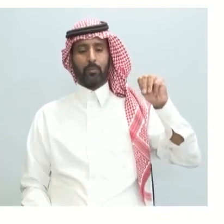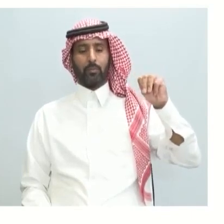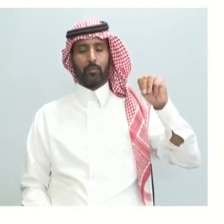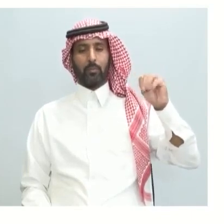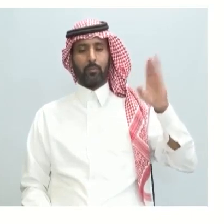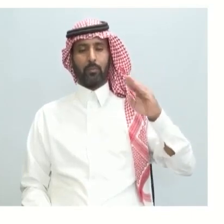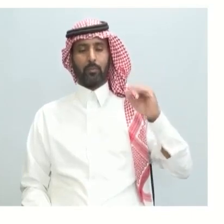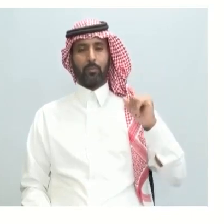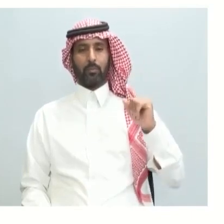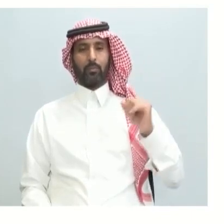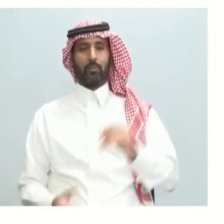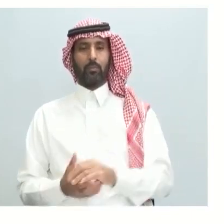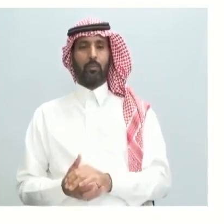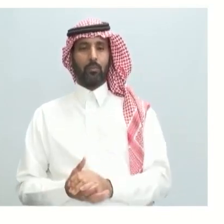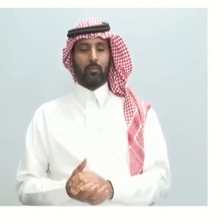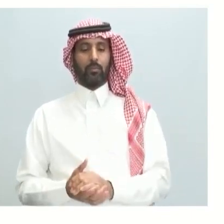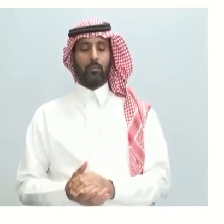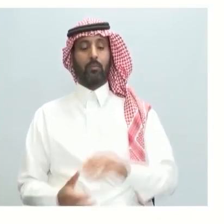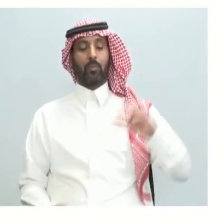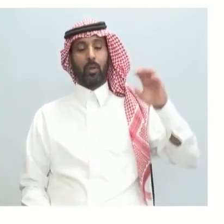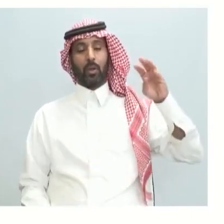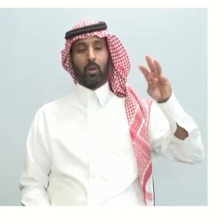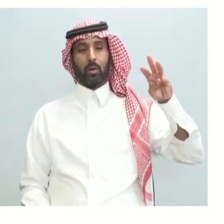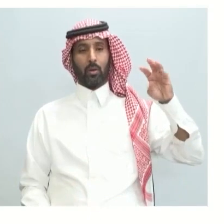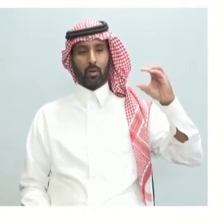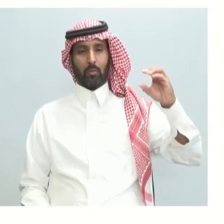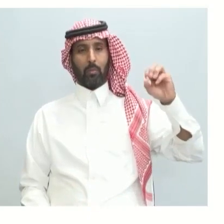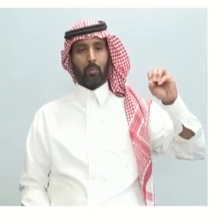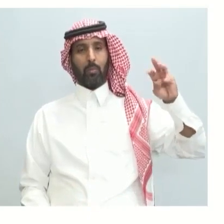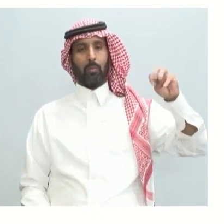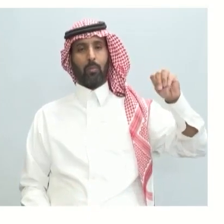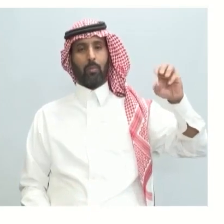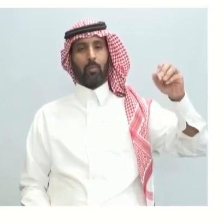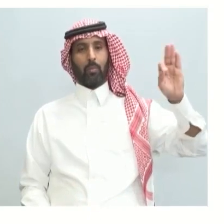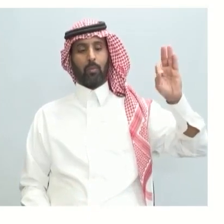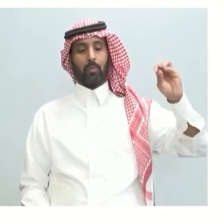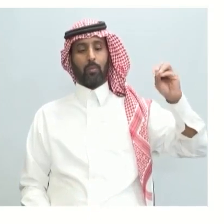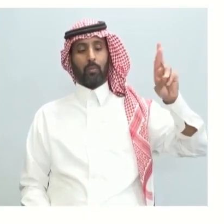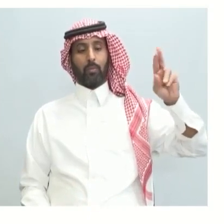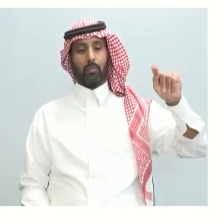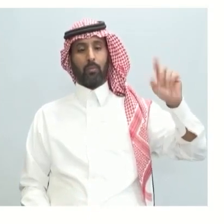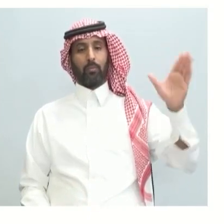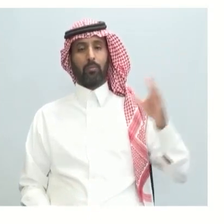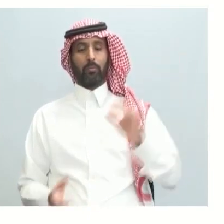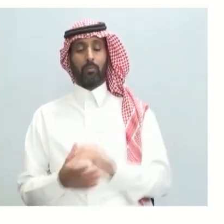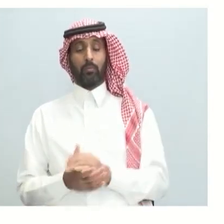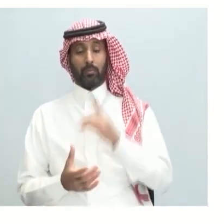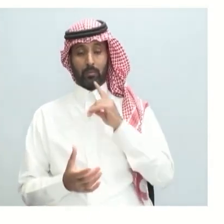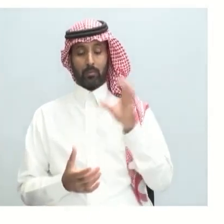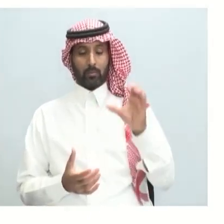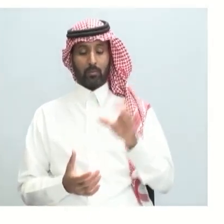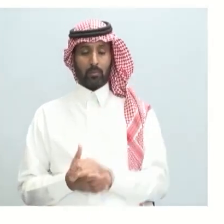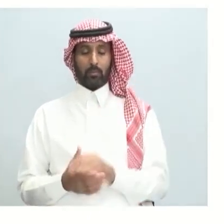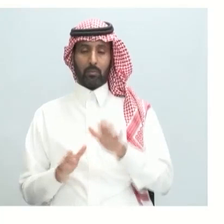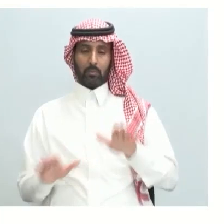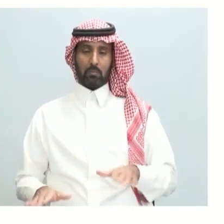So this word is, yes, comfort. The word is comfort. When you comfort